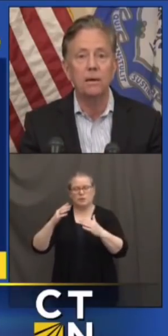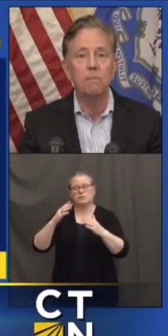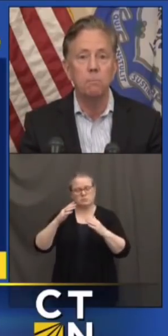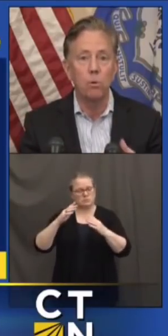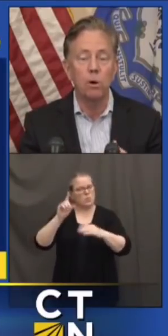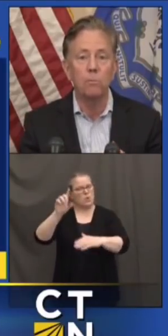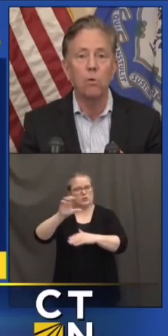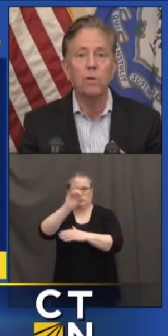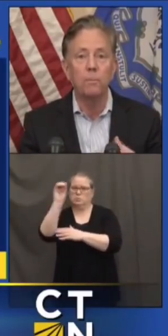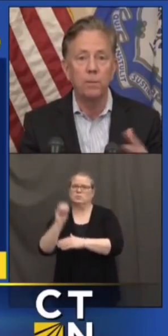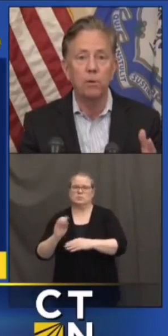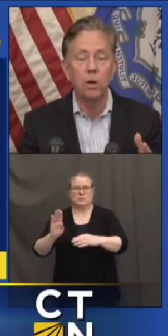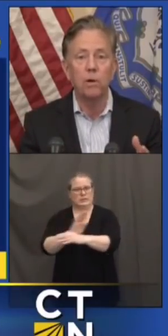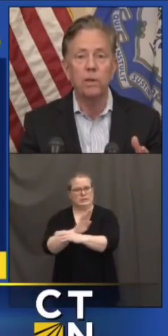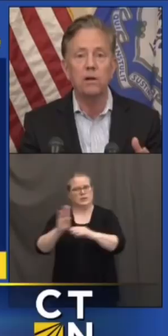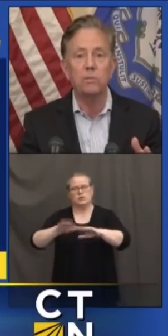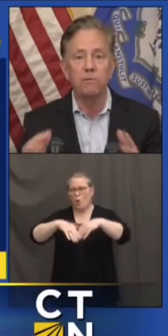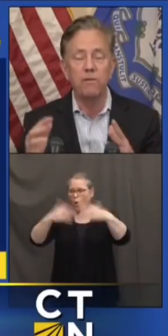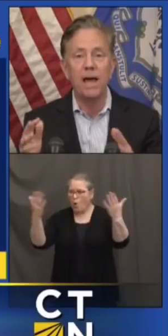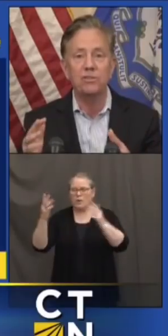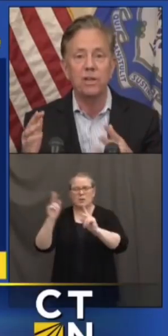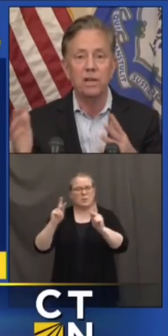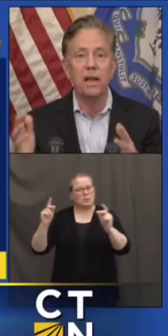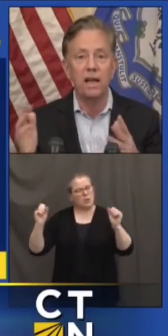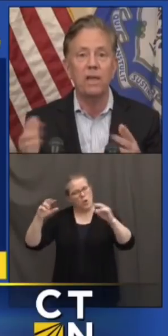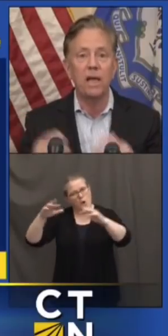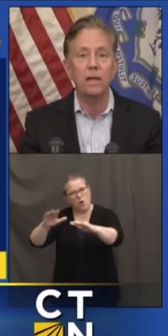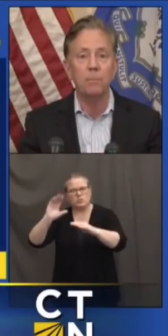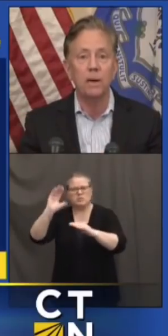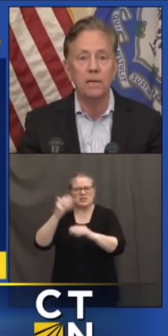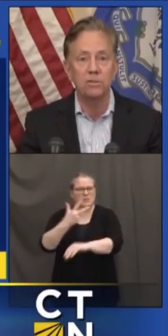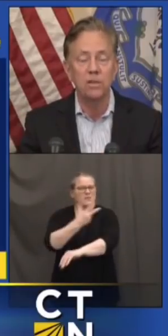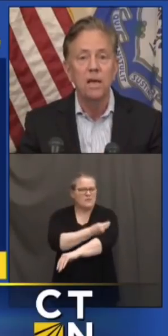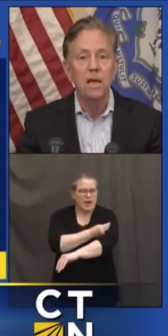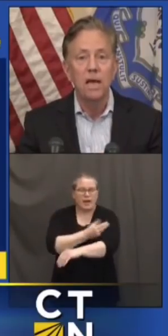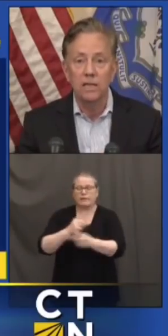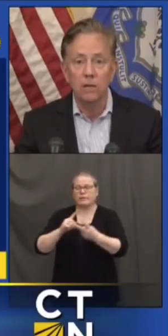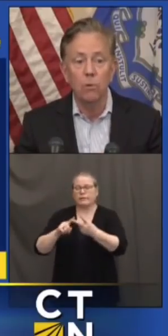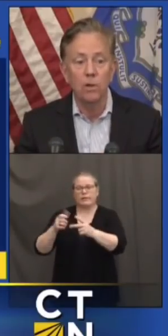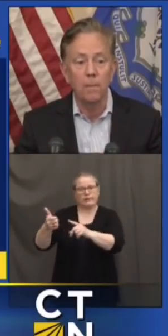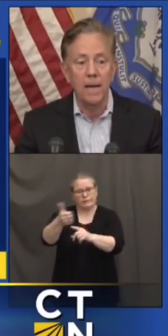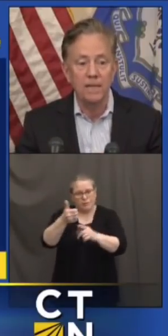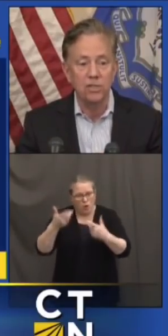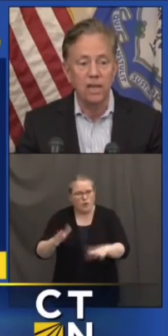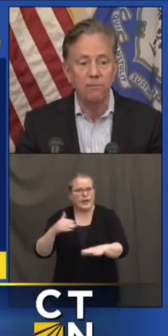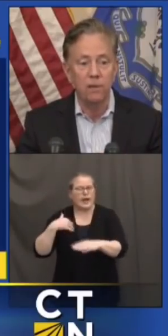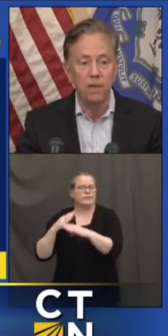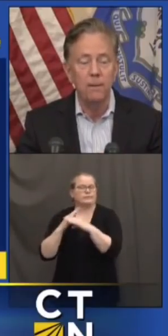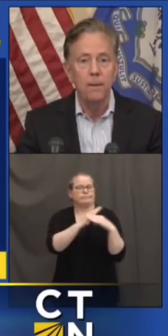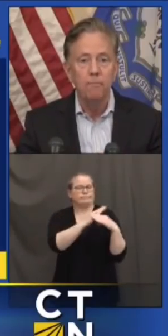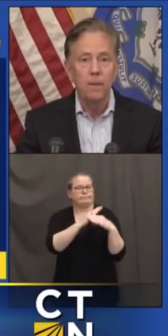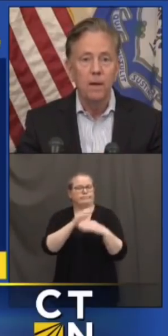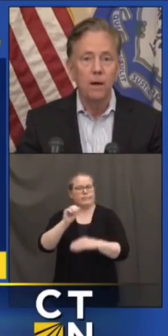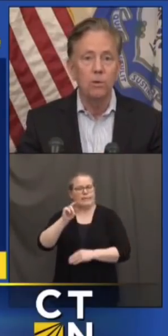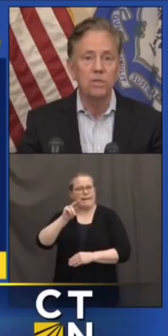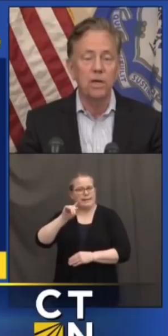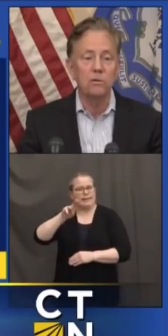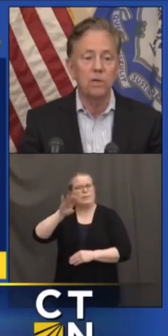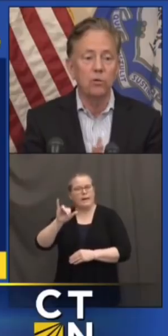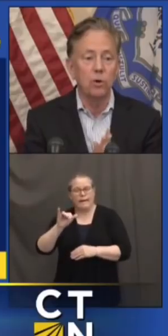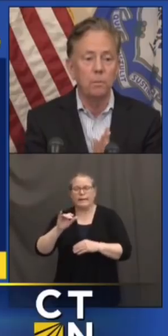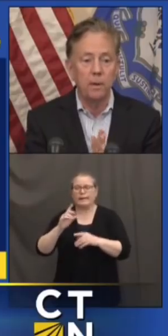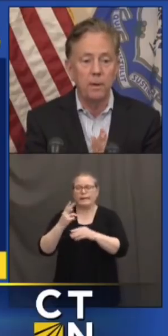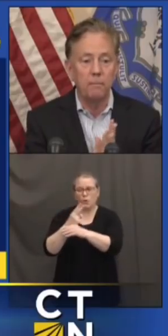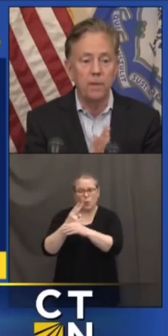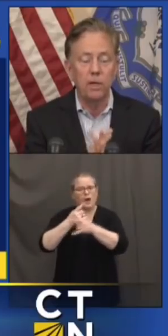think more and more of the people going there have been vaccinated, have the antibodies, and can wear the mask safely. I would tell